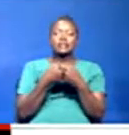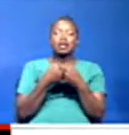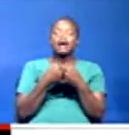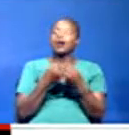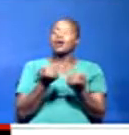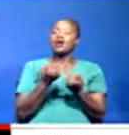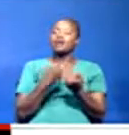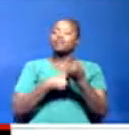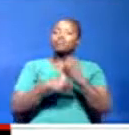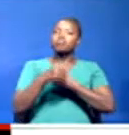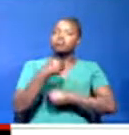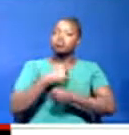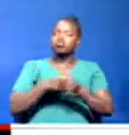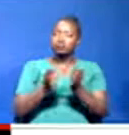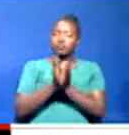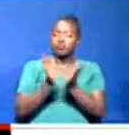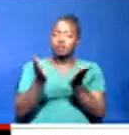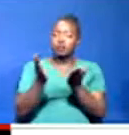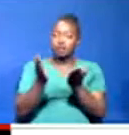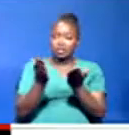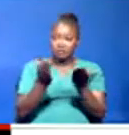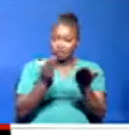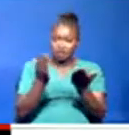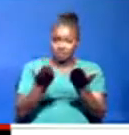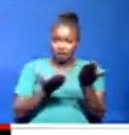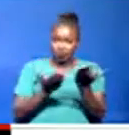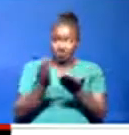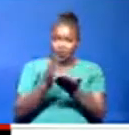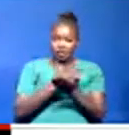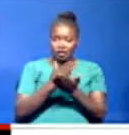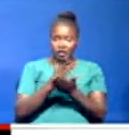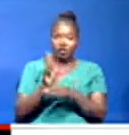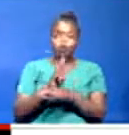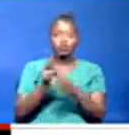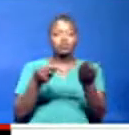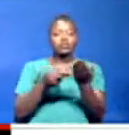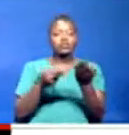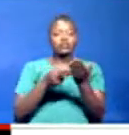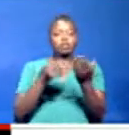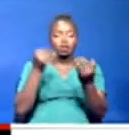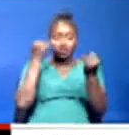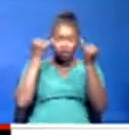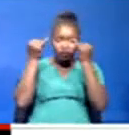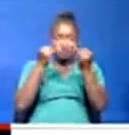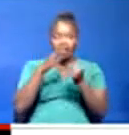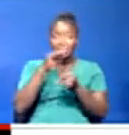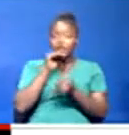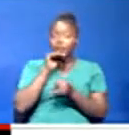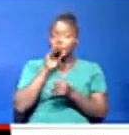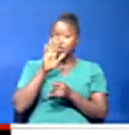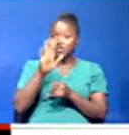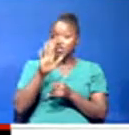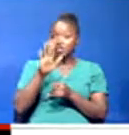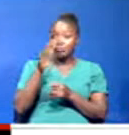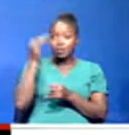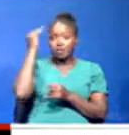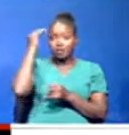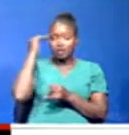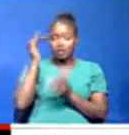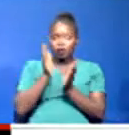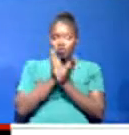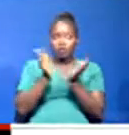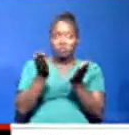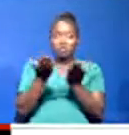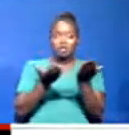service sector's use of technology and innovation. In a speech delivered by the head of public service, Joseph